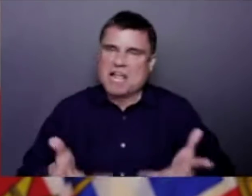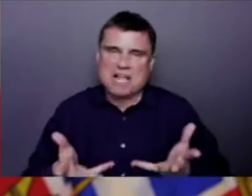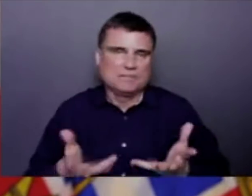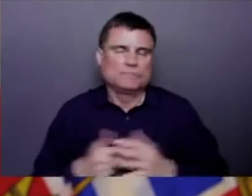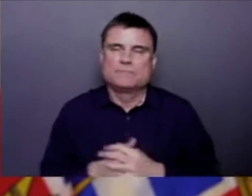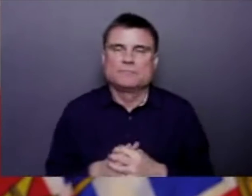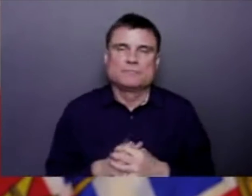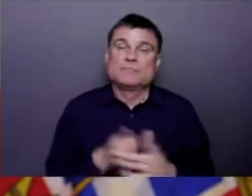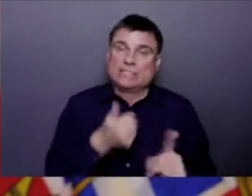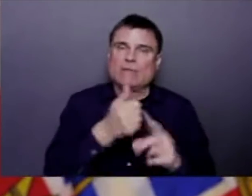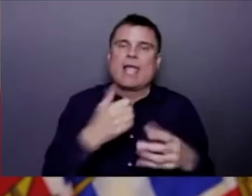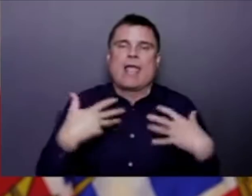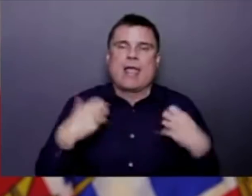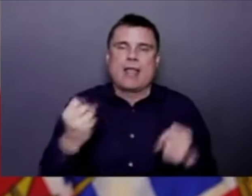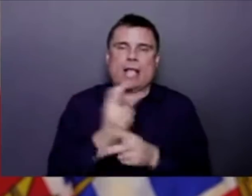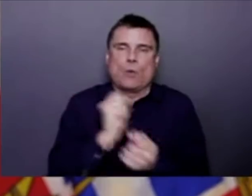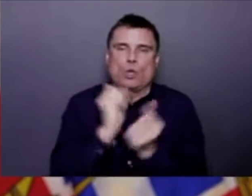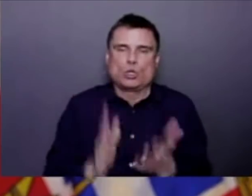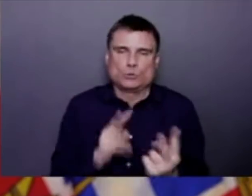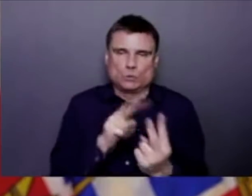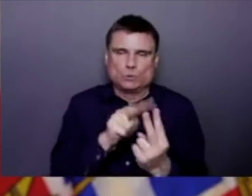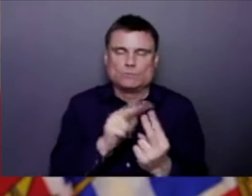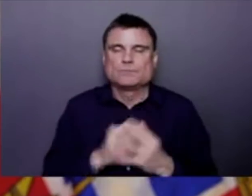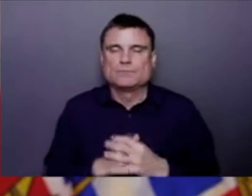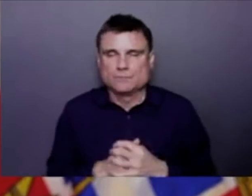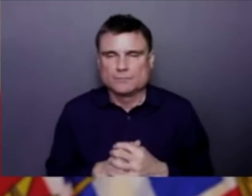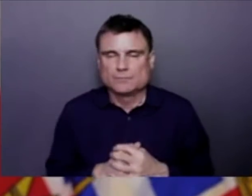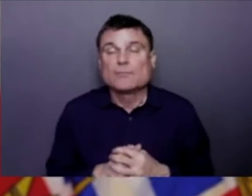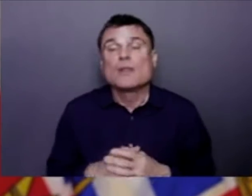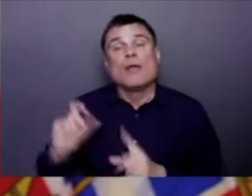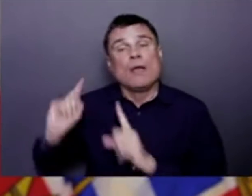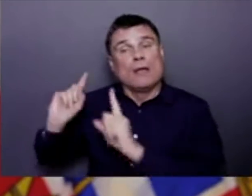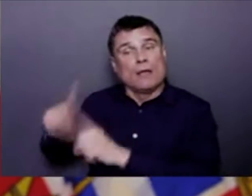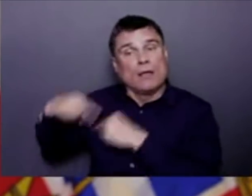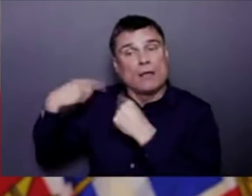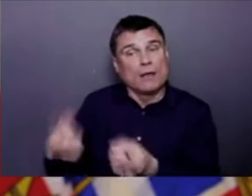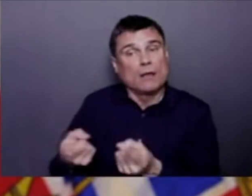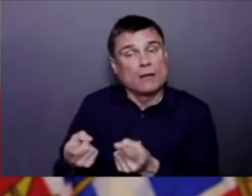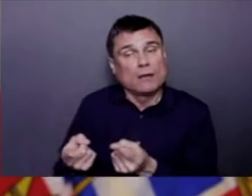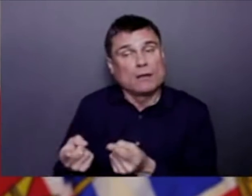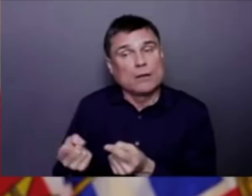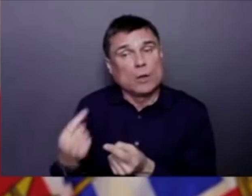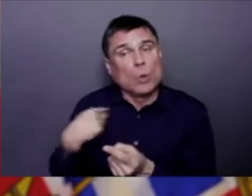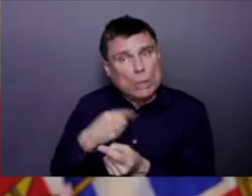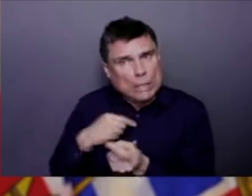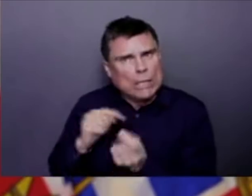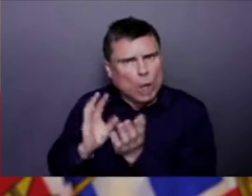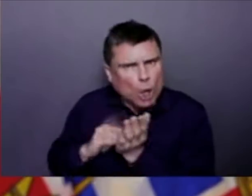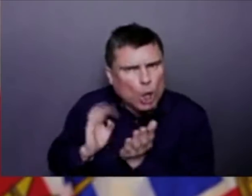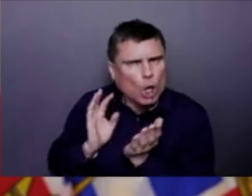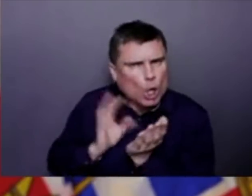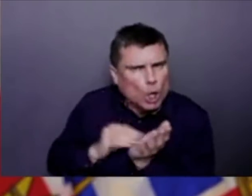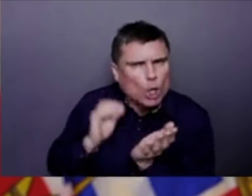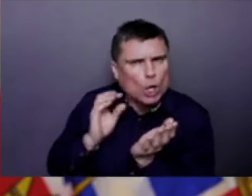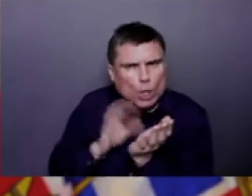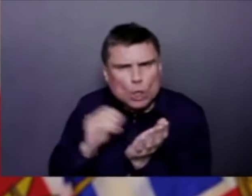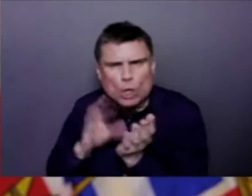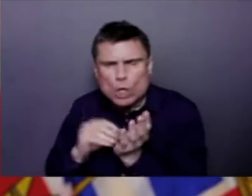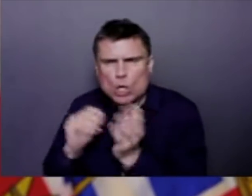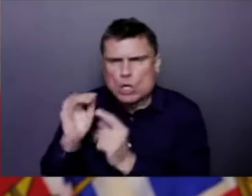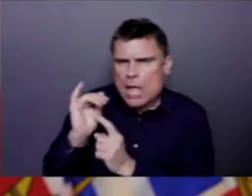be transported safely, making sure that everybody is trained on how to administer them and monitor